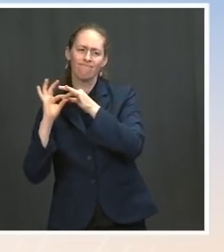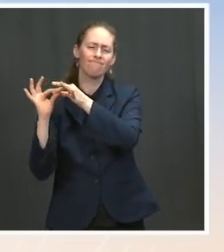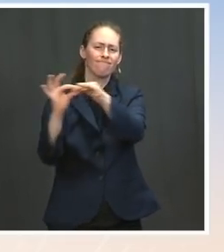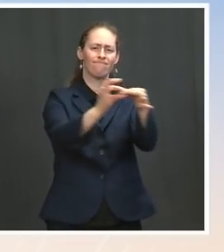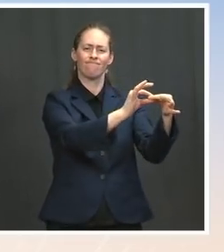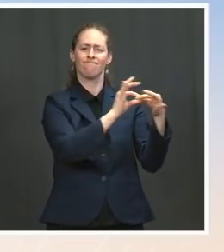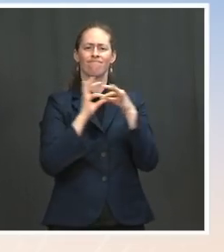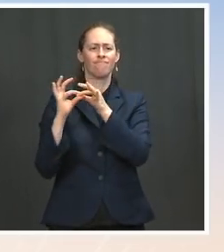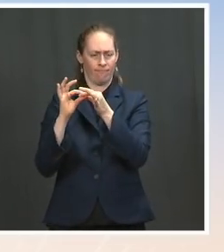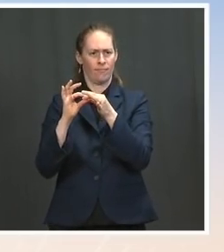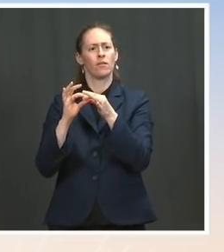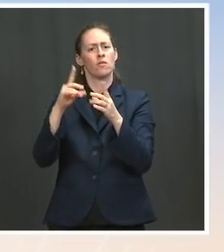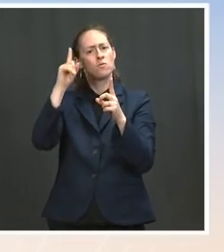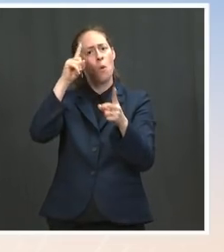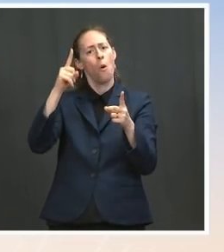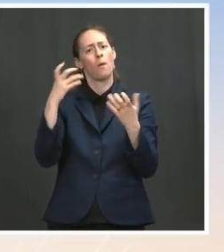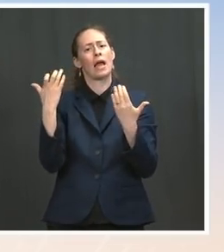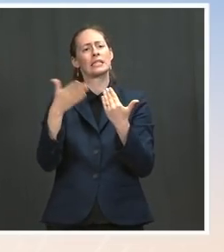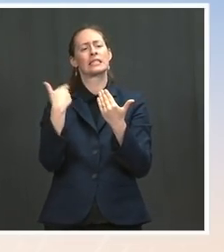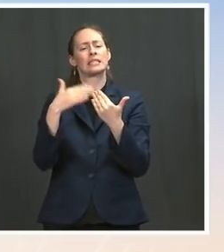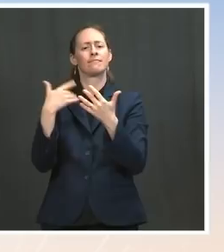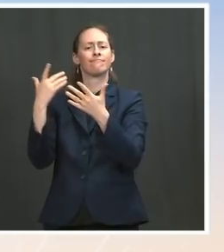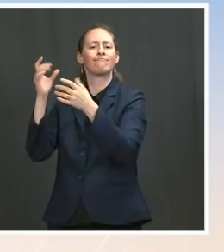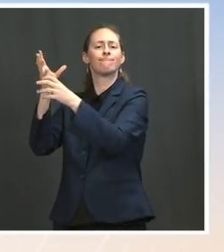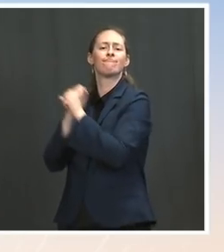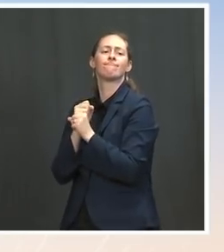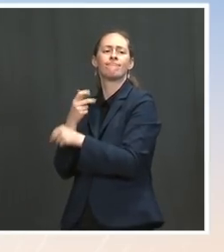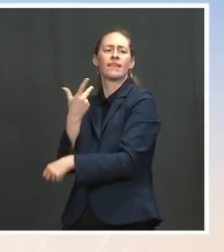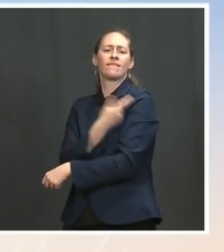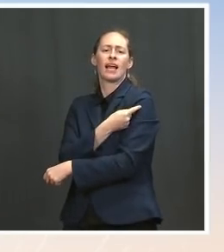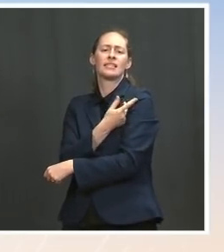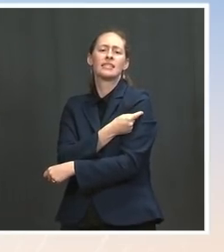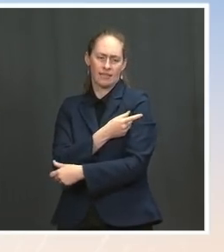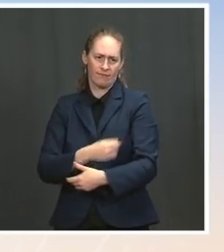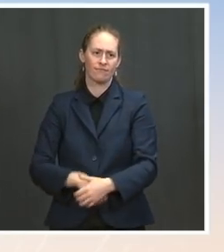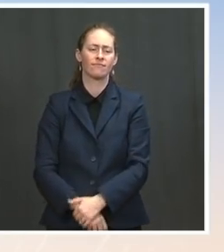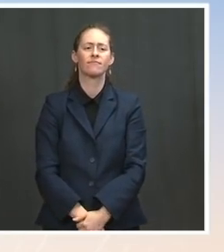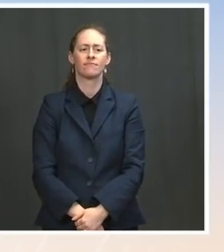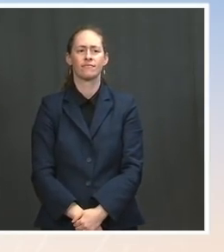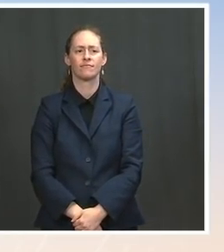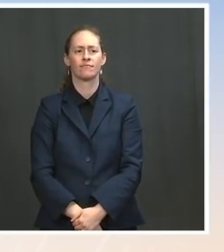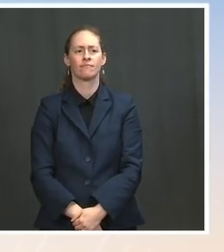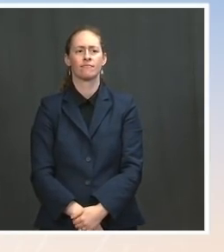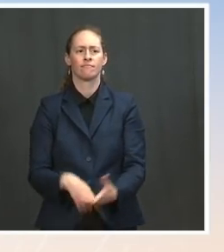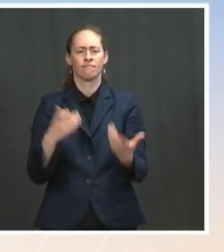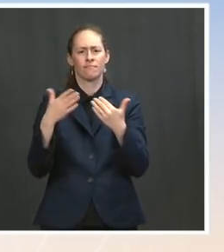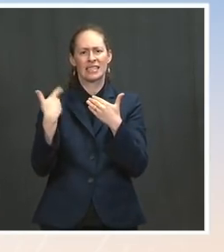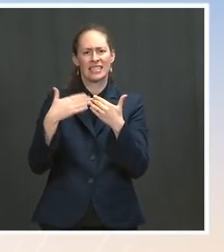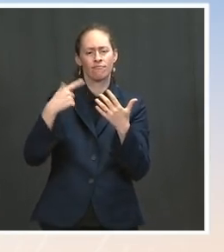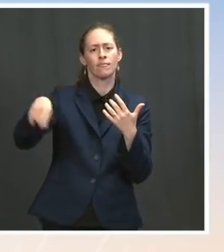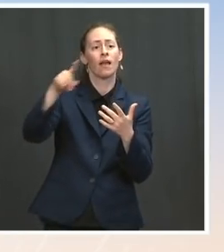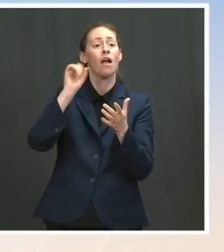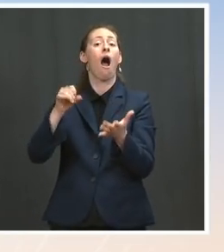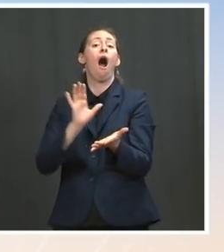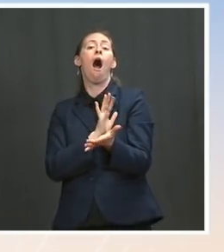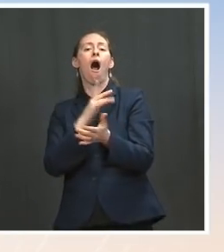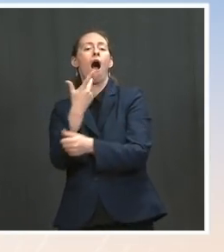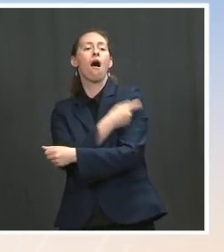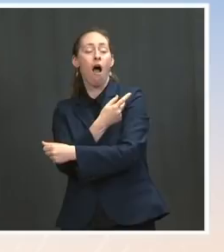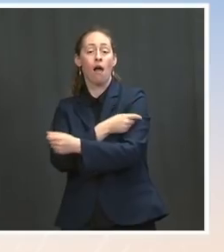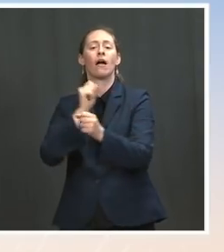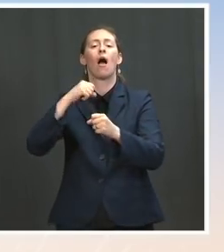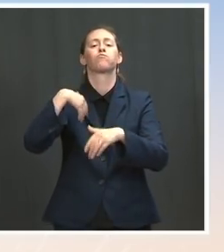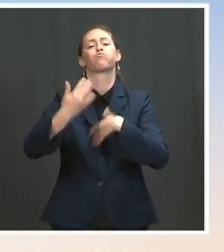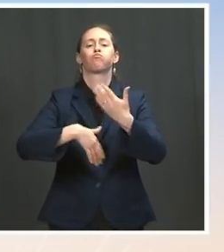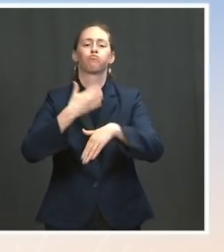get vaccinated, which, as we've seen, is the key to increasing numbers and getting more shots in arms. So the nation's largest child care